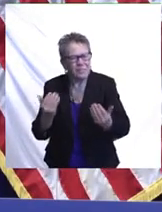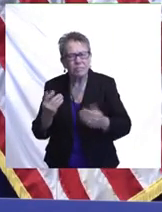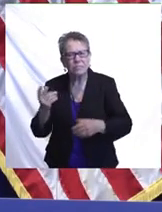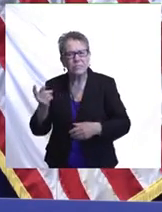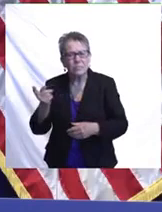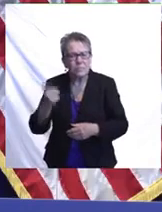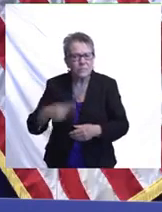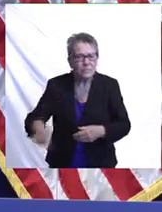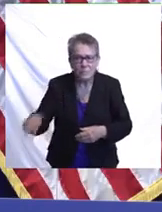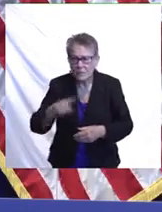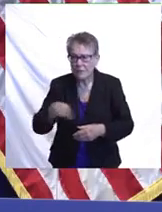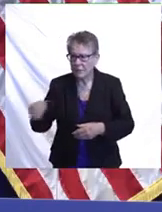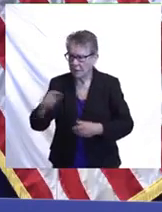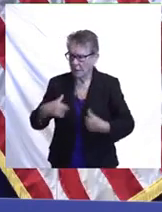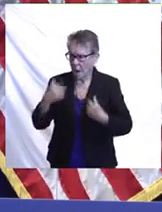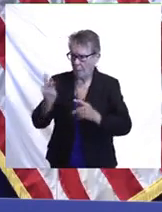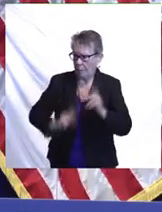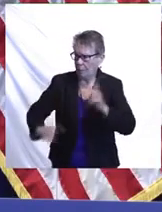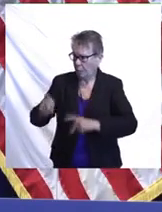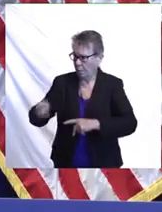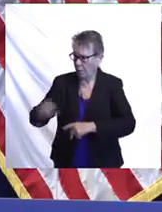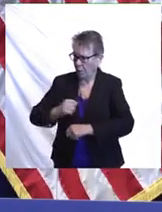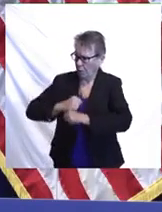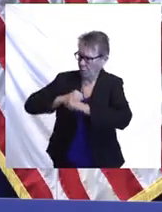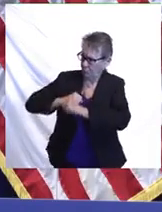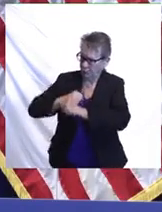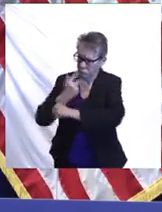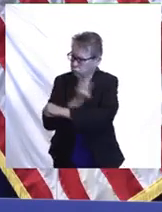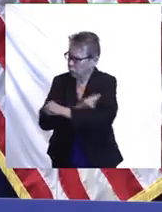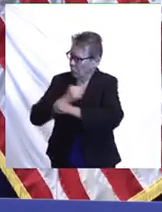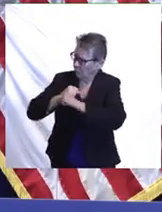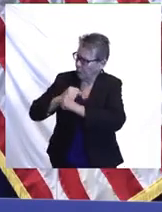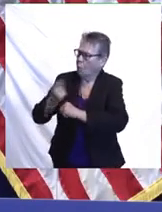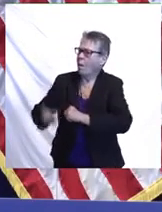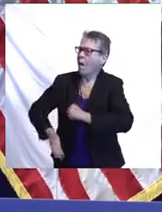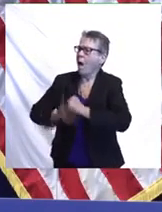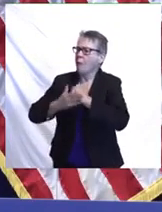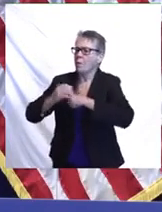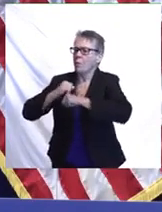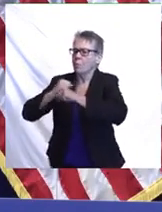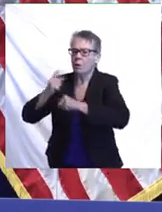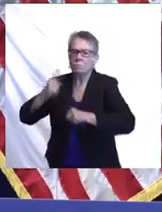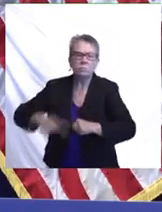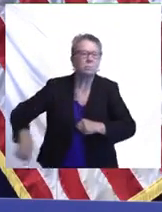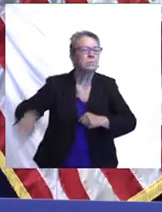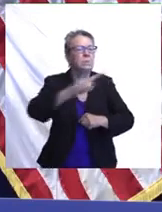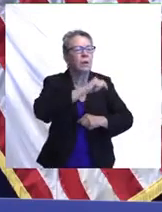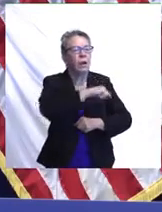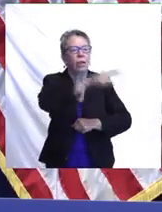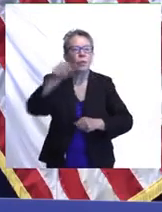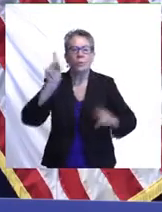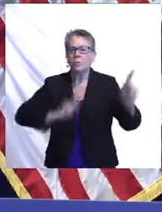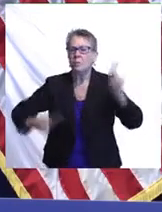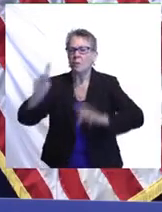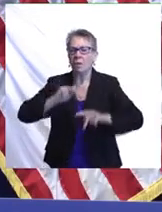federal government examined showed the Pfizer vaccine is safe and 90.7% effective in preventing COVID